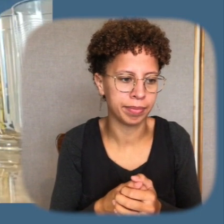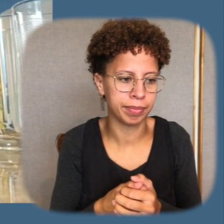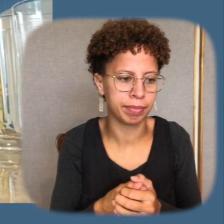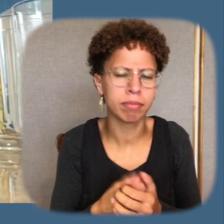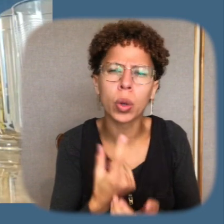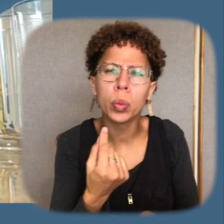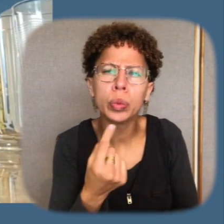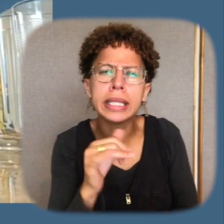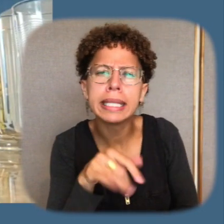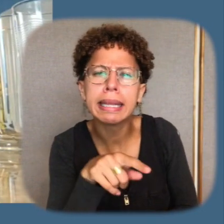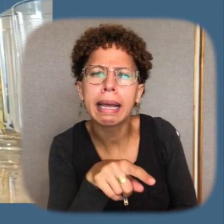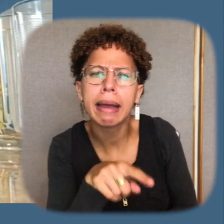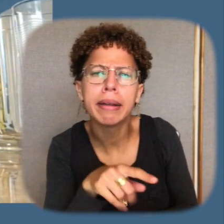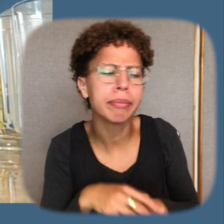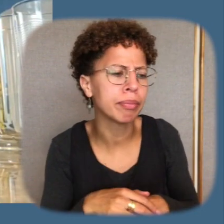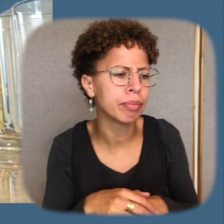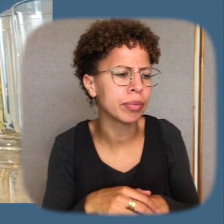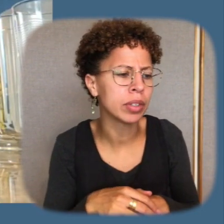What is that liquid?